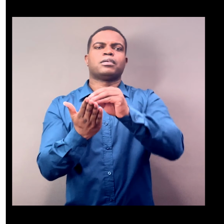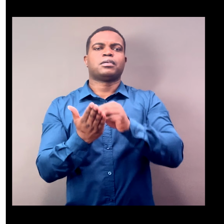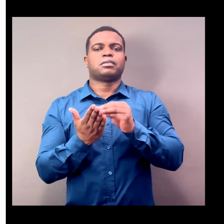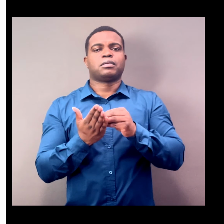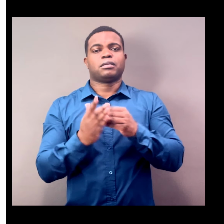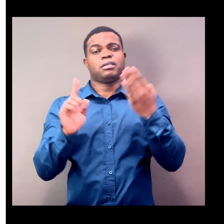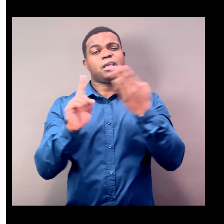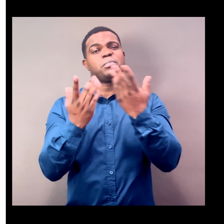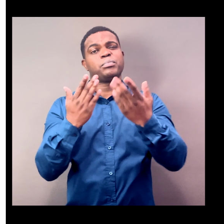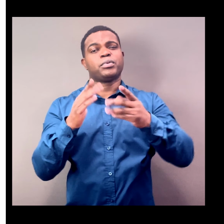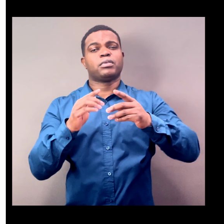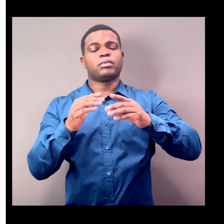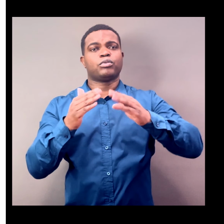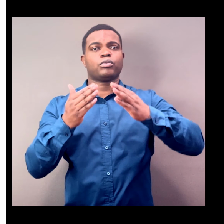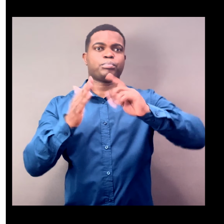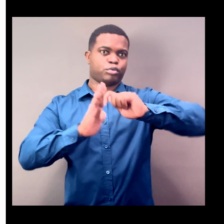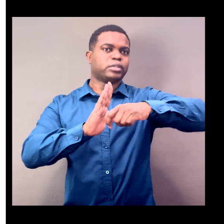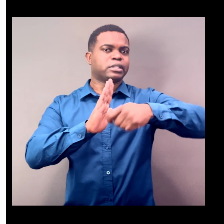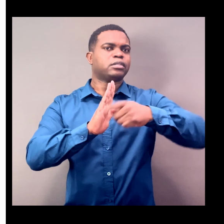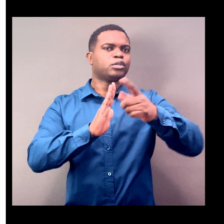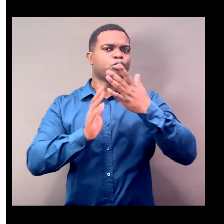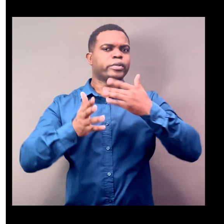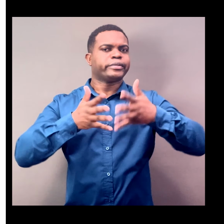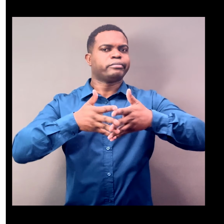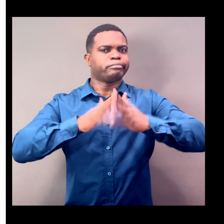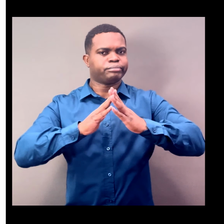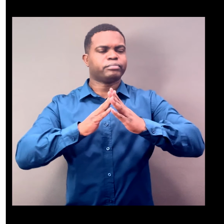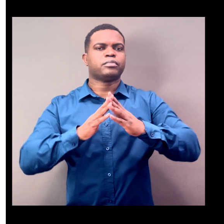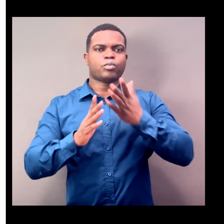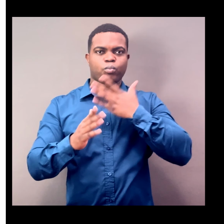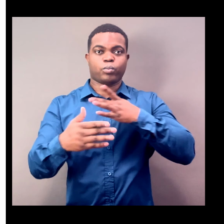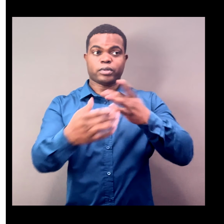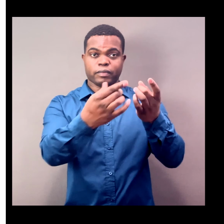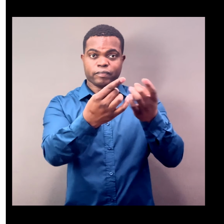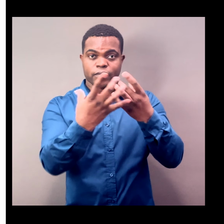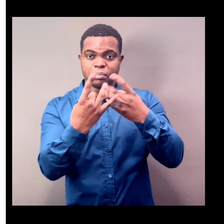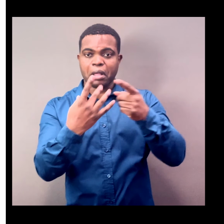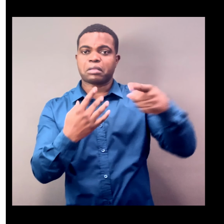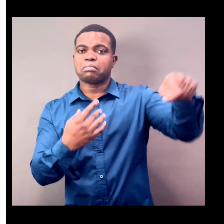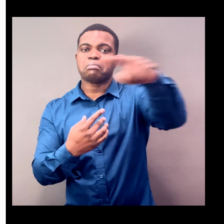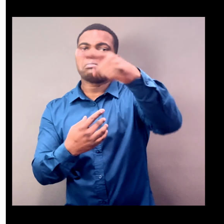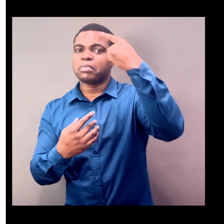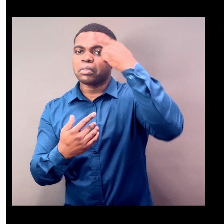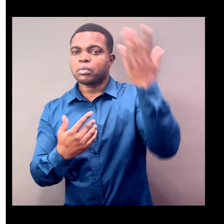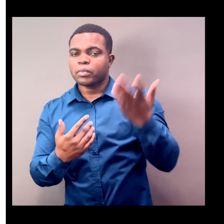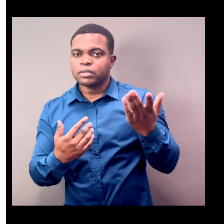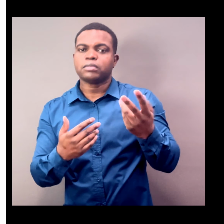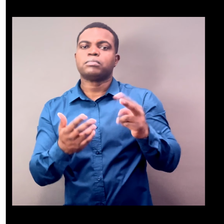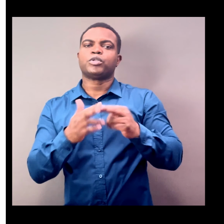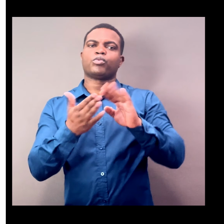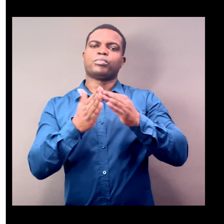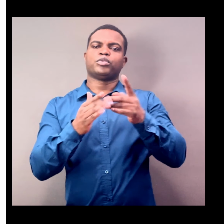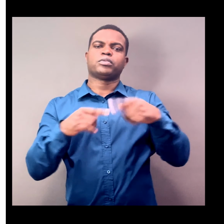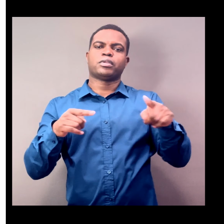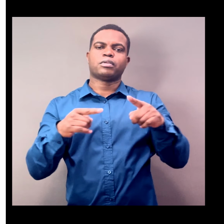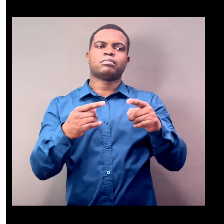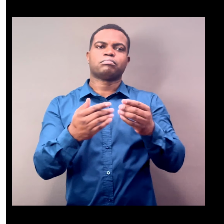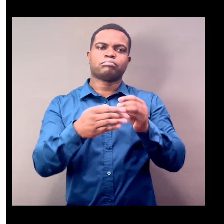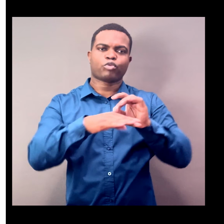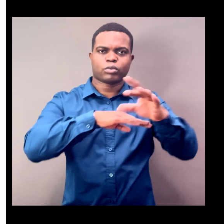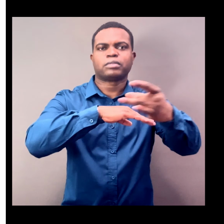engagement project or initiative is to gather feedback from the community, that means you